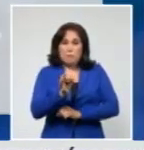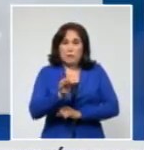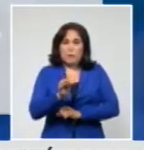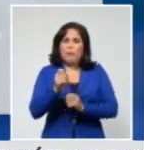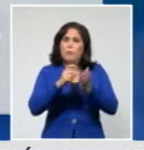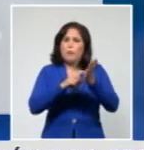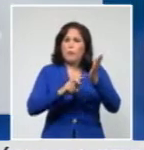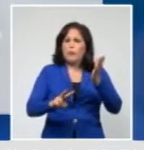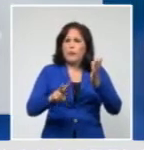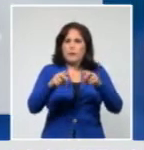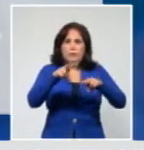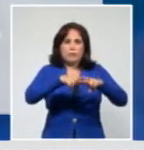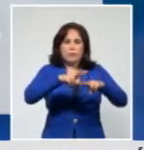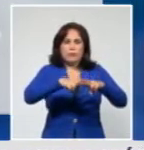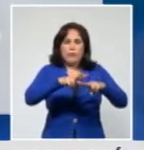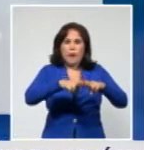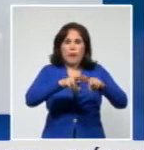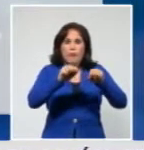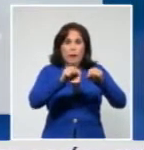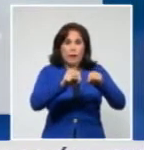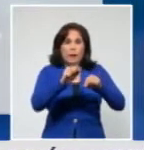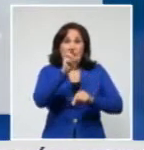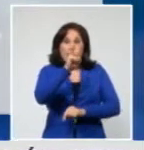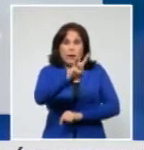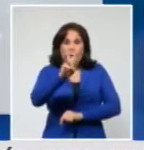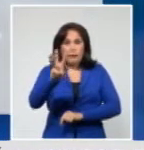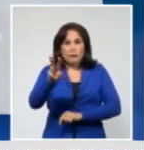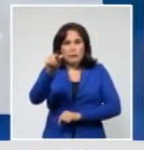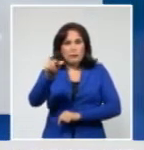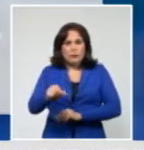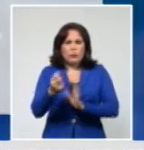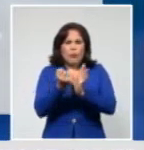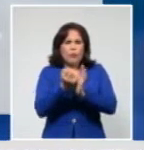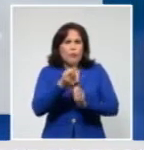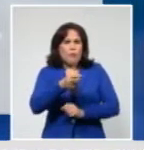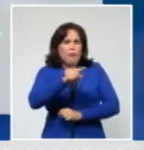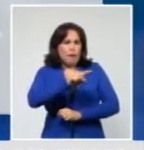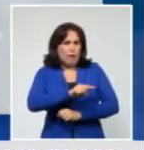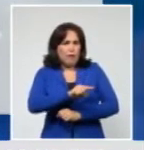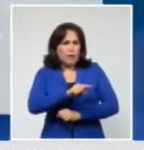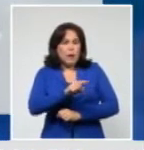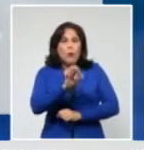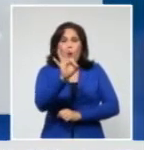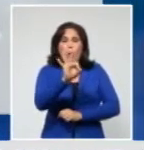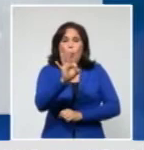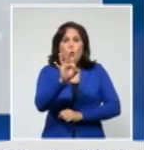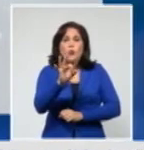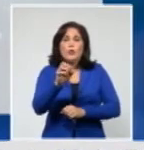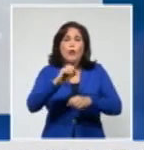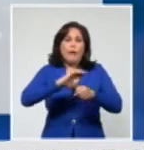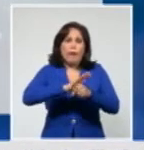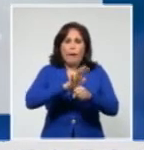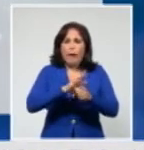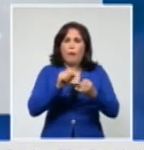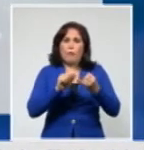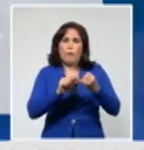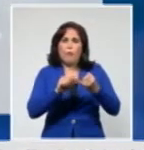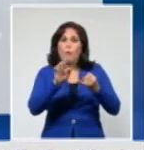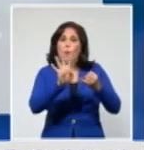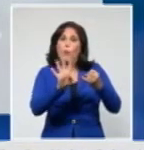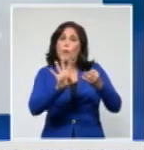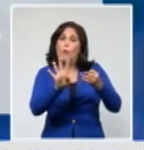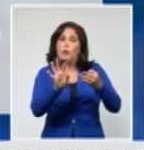cases from Havana belong to the municipalities of Arroyo Naranjo with 8, Habana Vieja